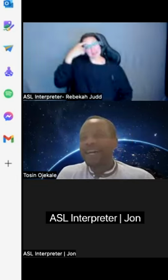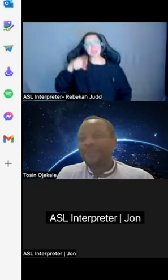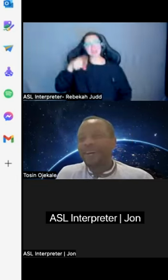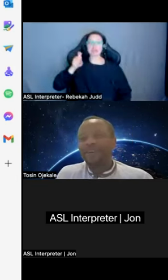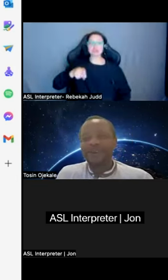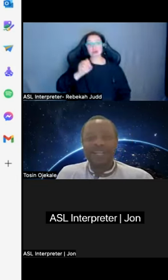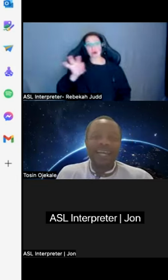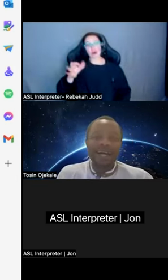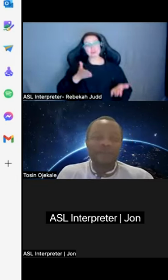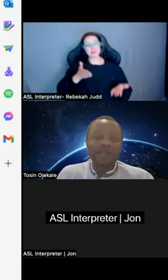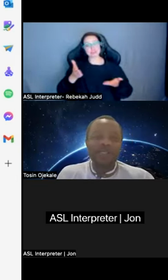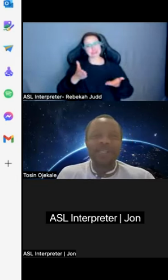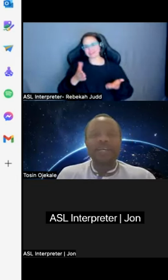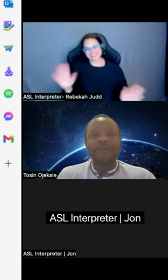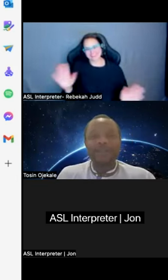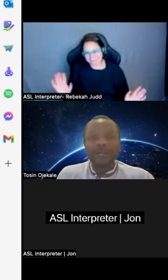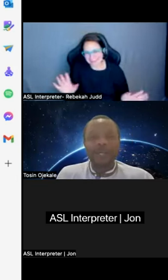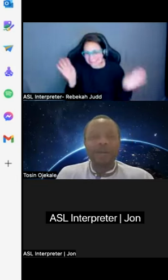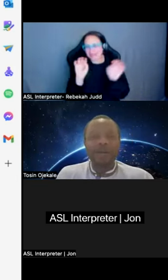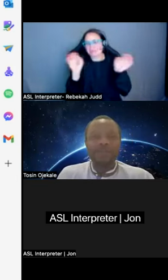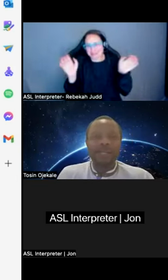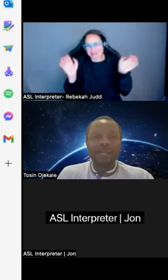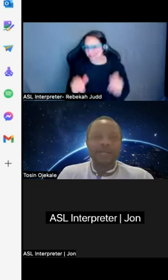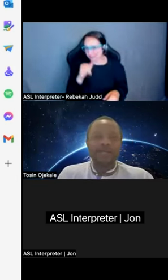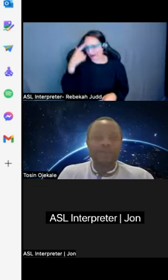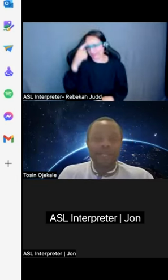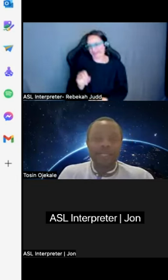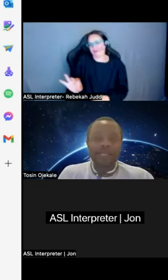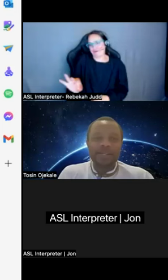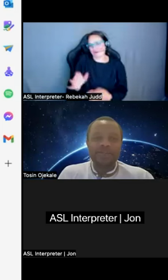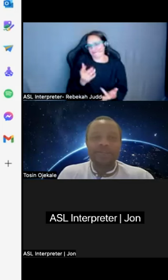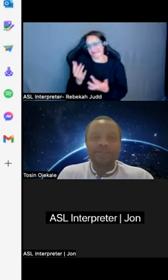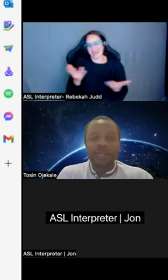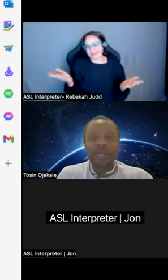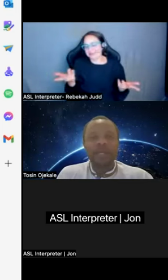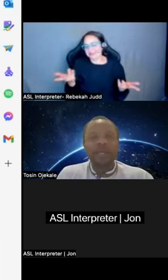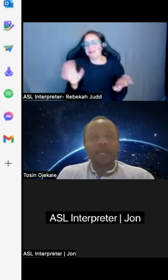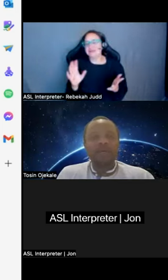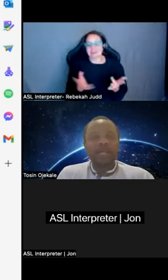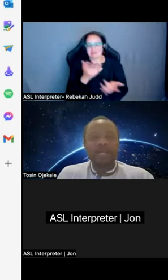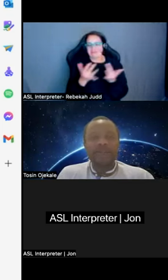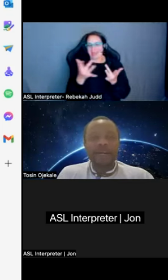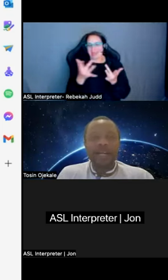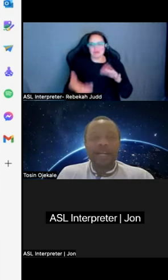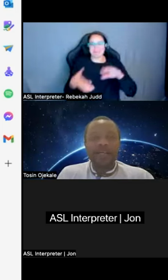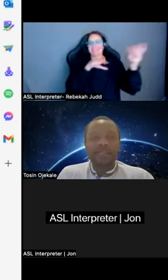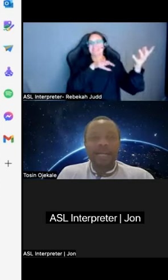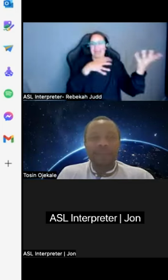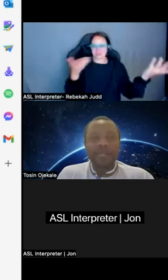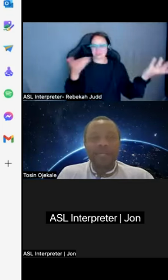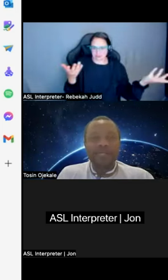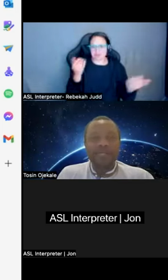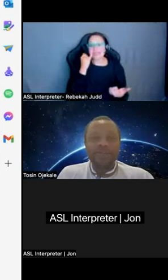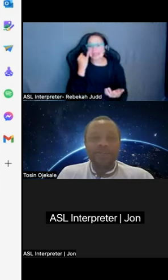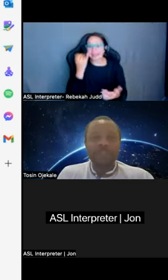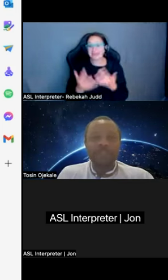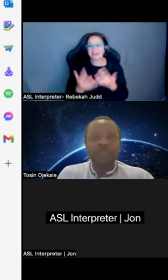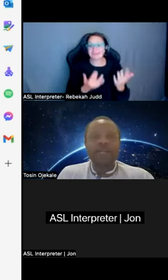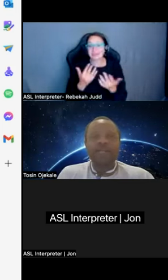a server or not at that point. We're talking about something disastrous, okay? When there's fire, it's an